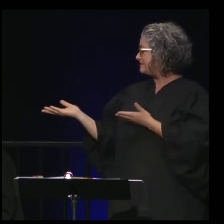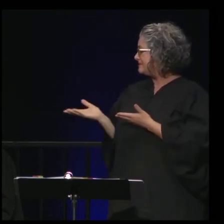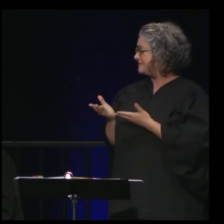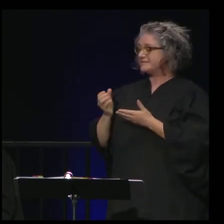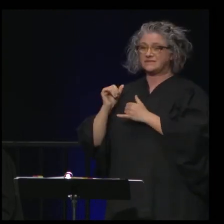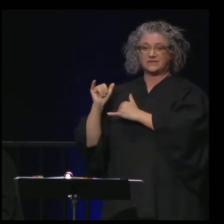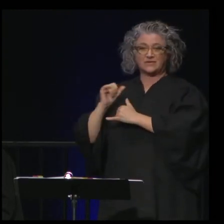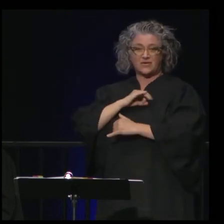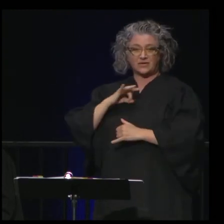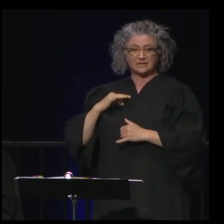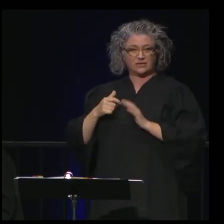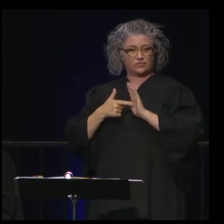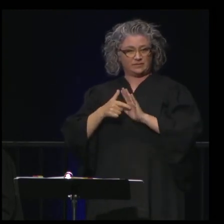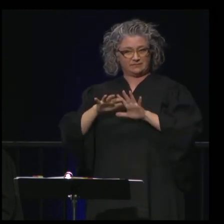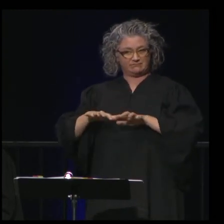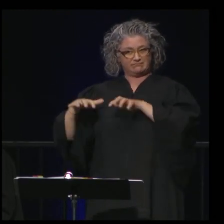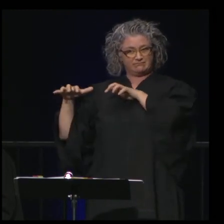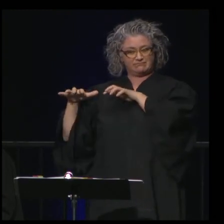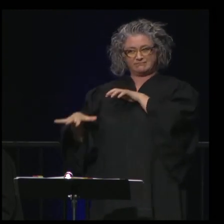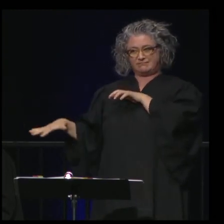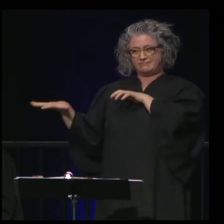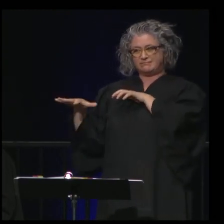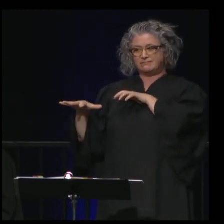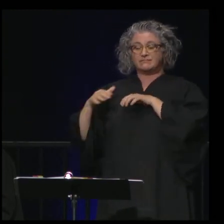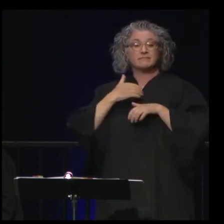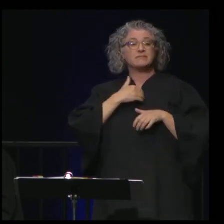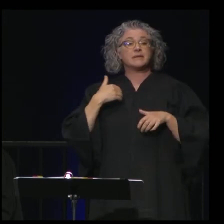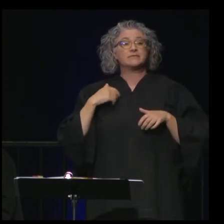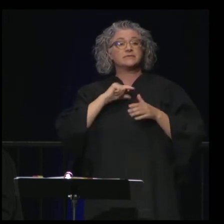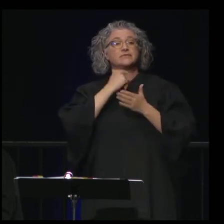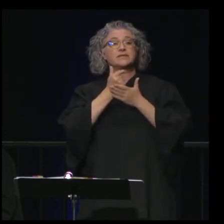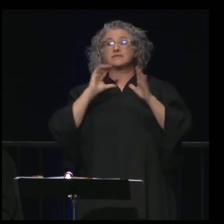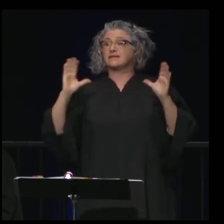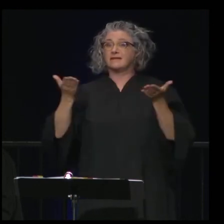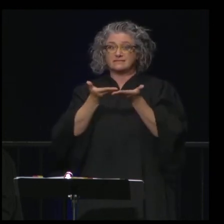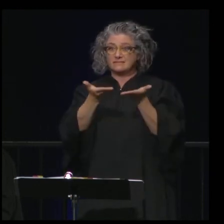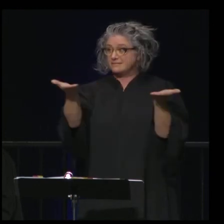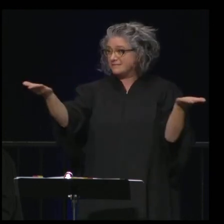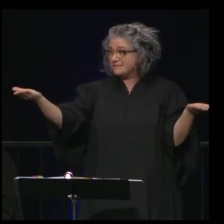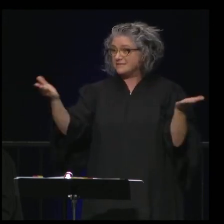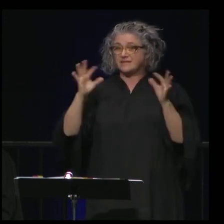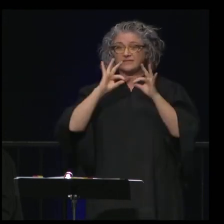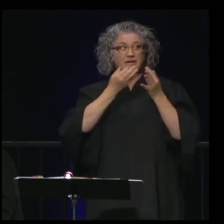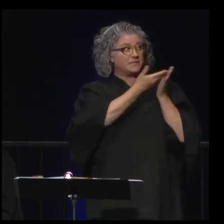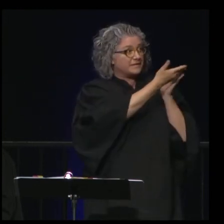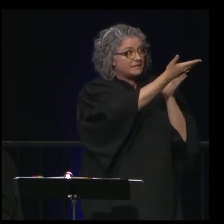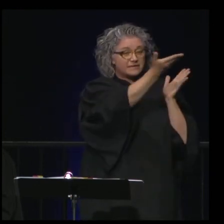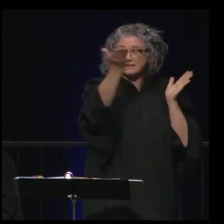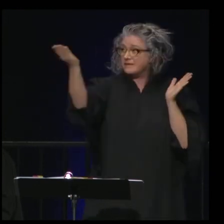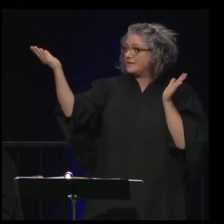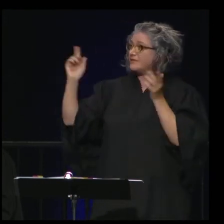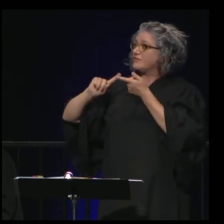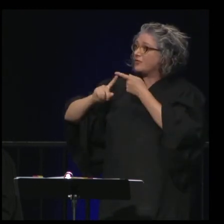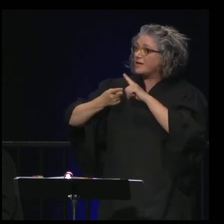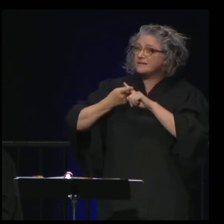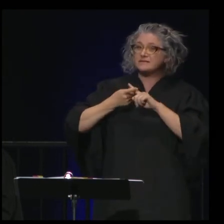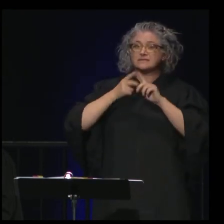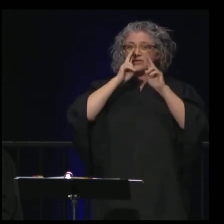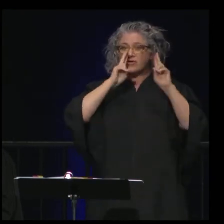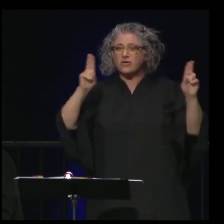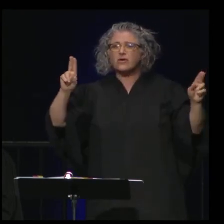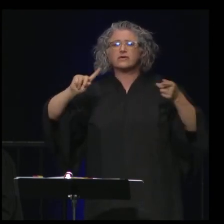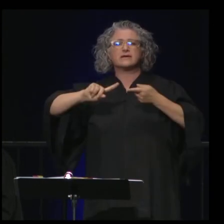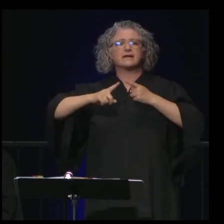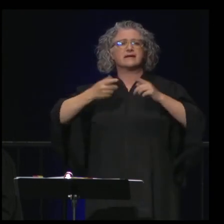representatives here on stage. Members of the graduating class, your families, friends, and honored